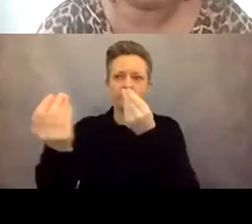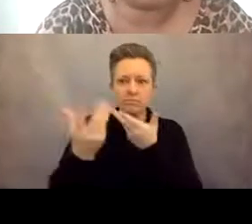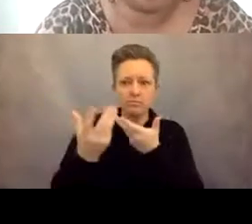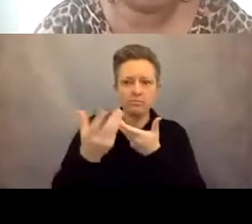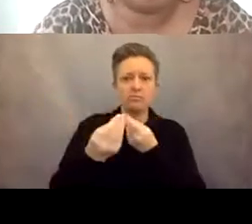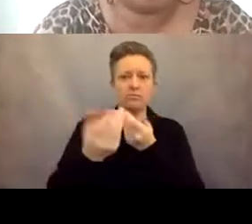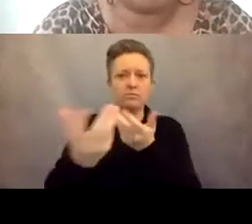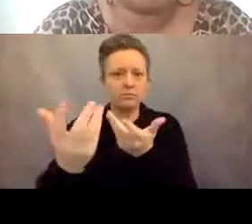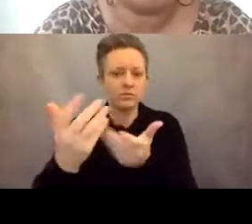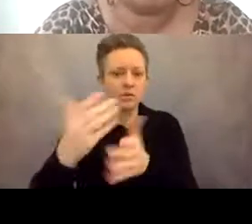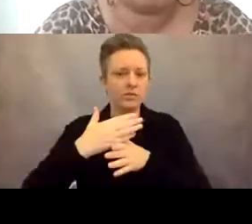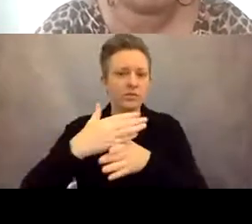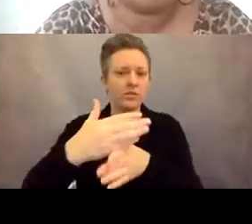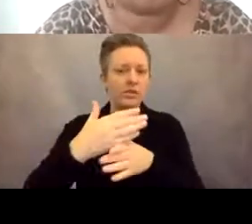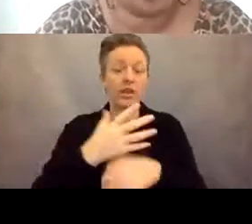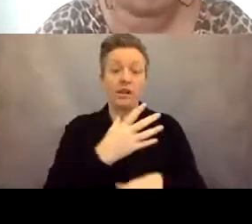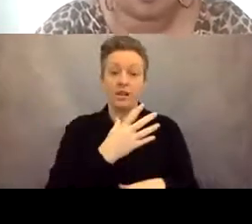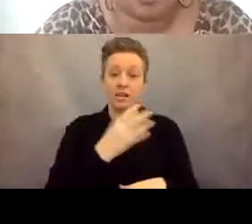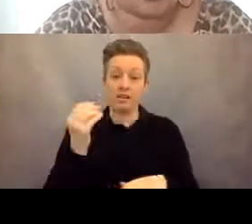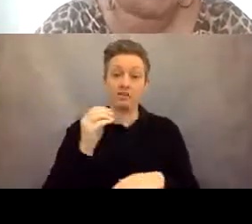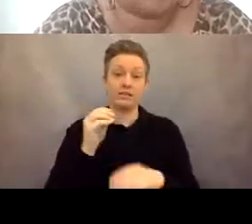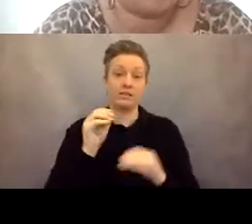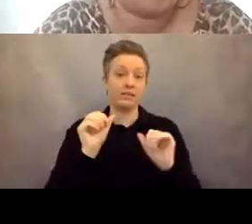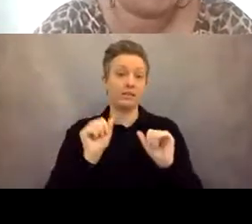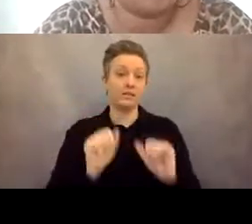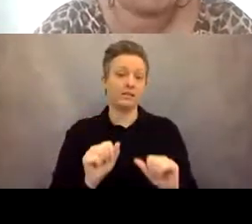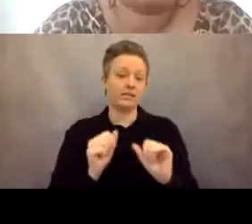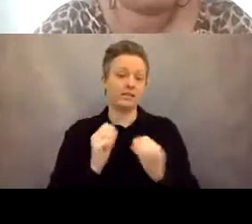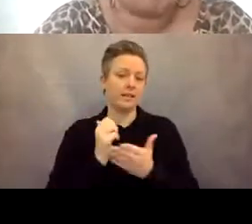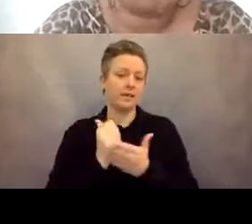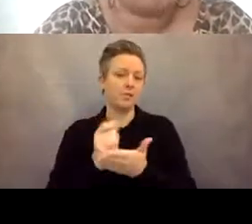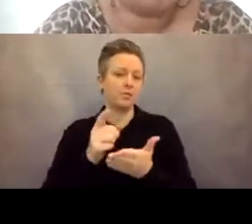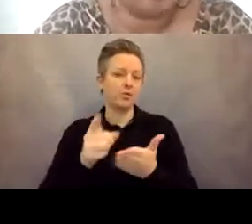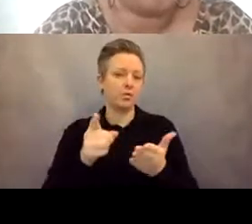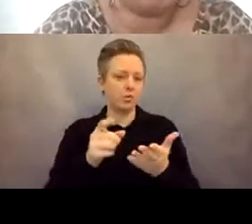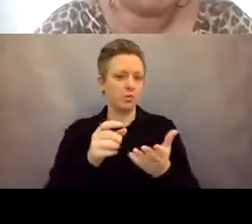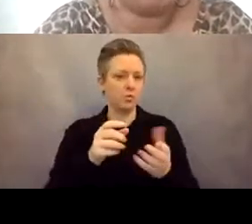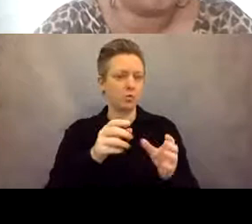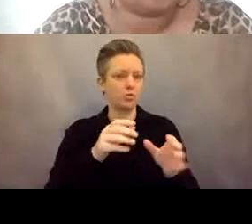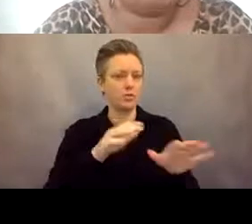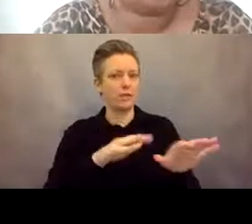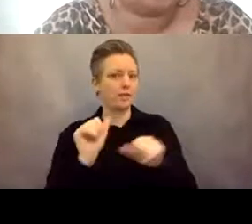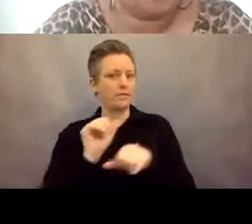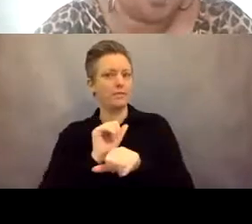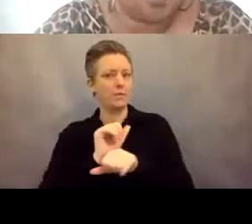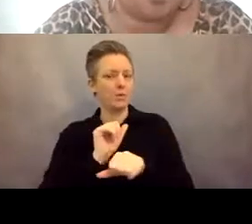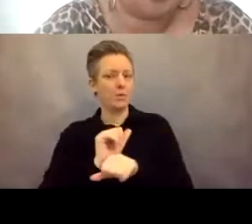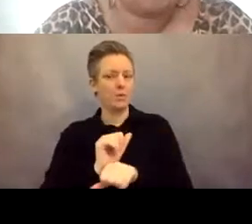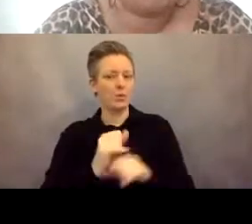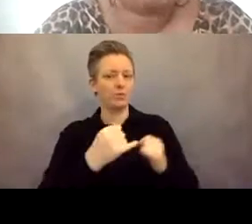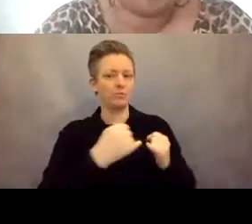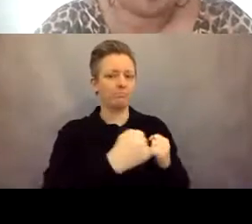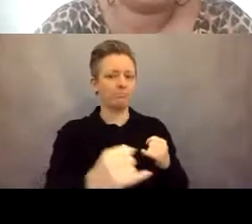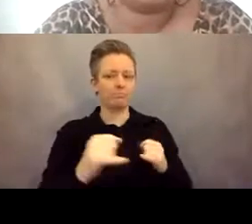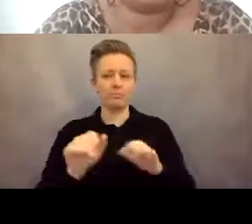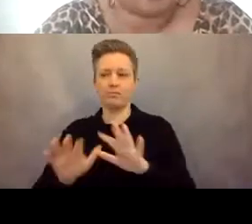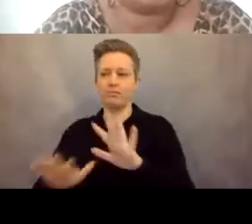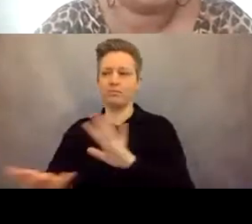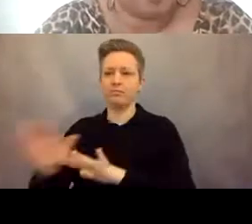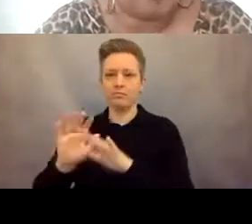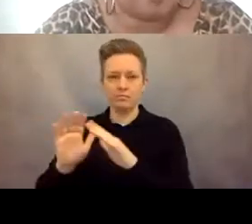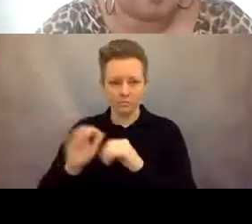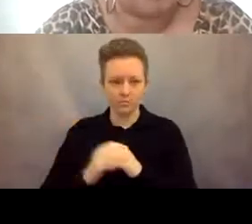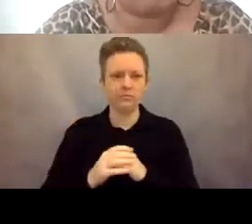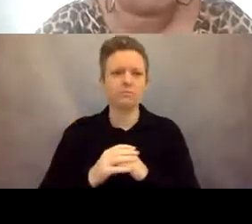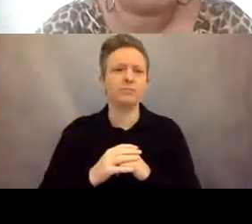bring you out of that work when you're sort of off the clock. Expand your perspective and embrace complexity. Practice